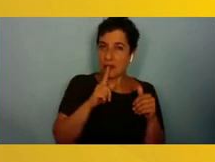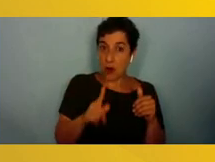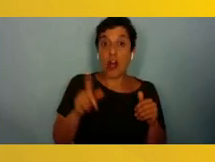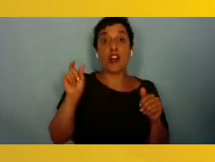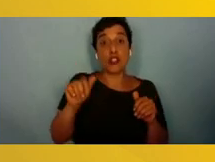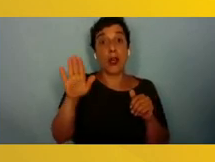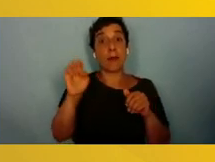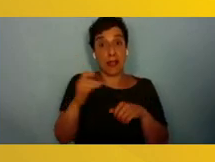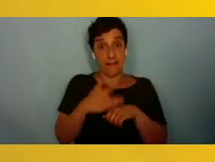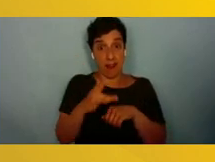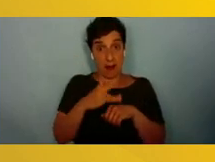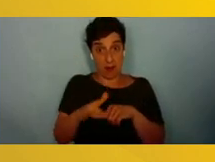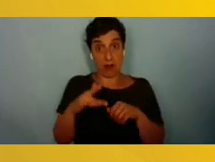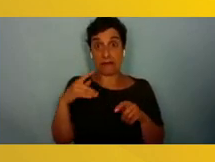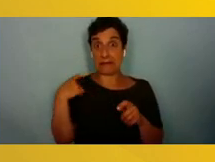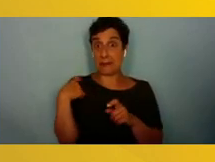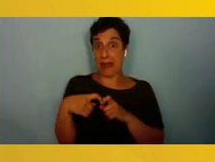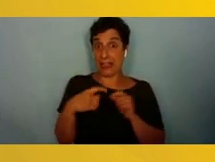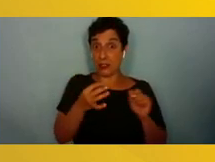Spanish soon.